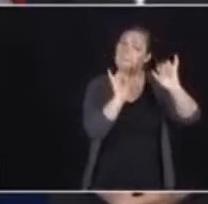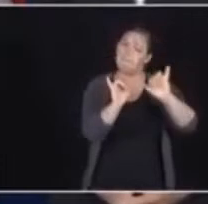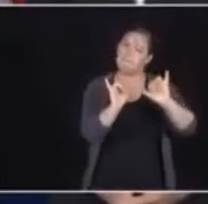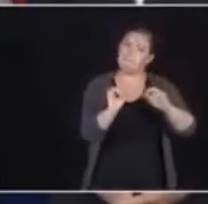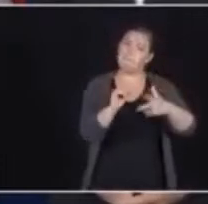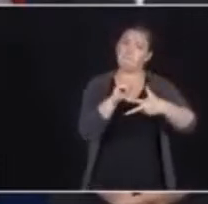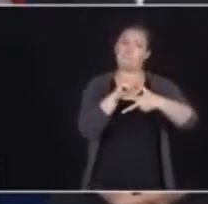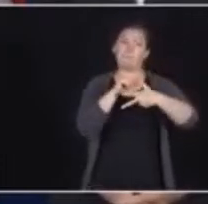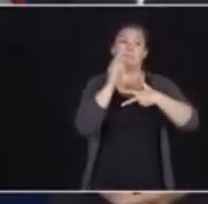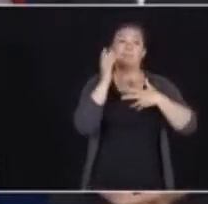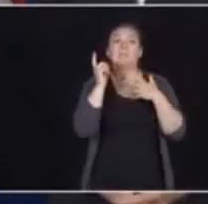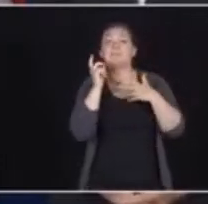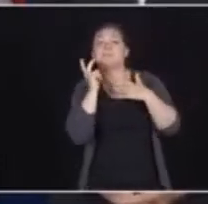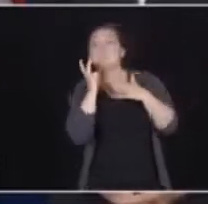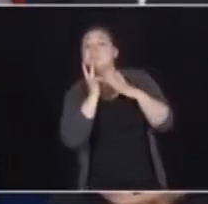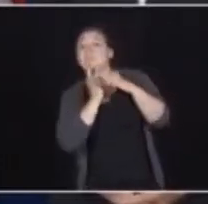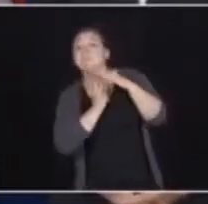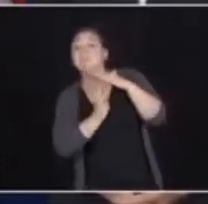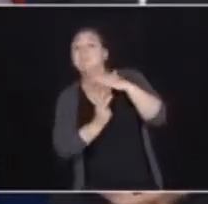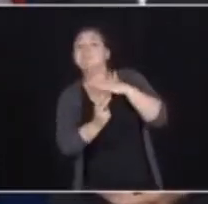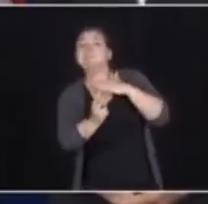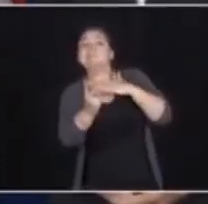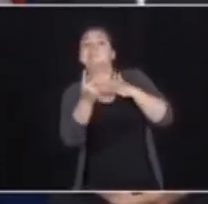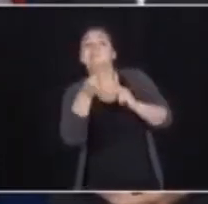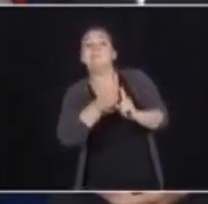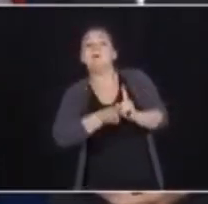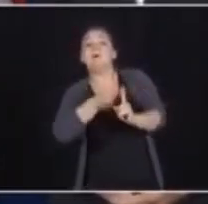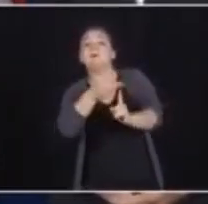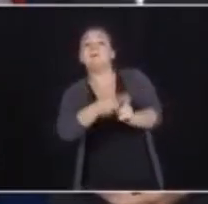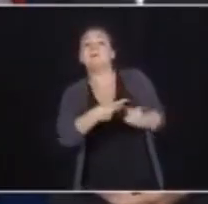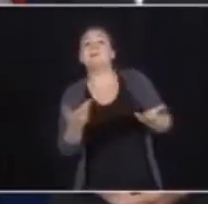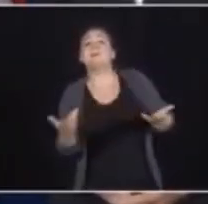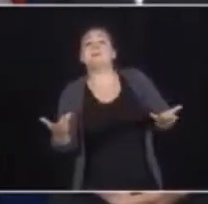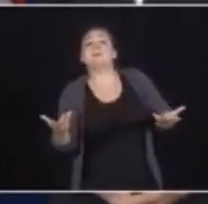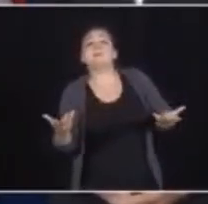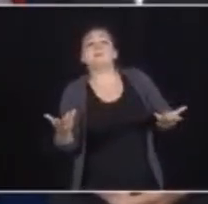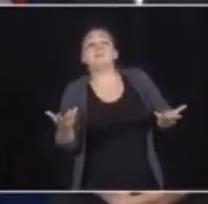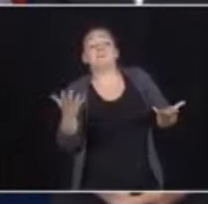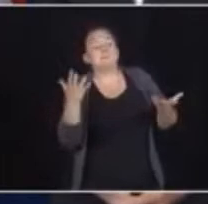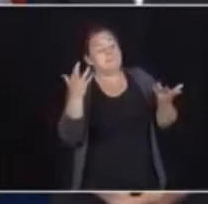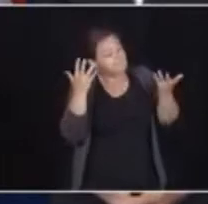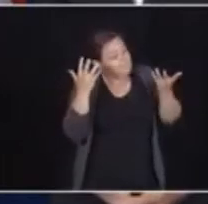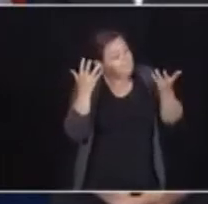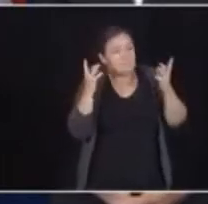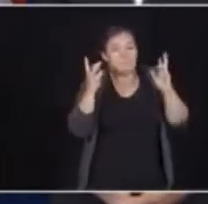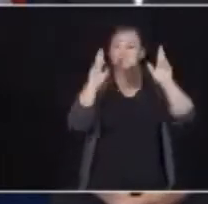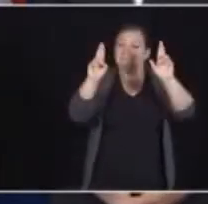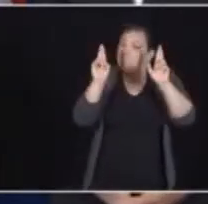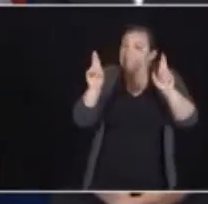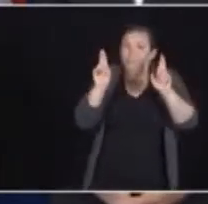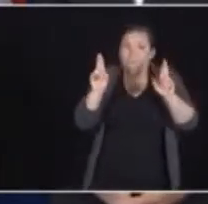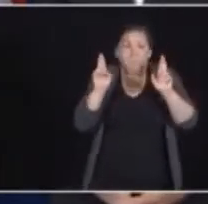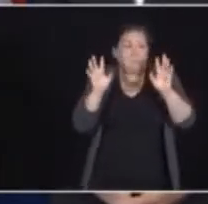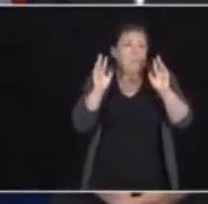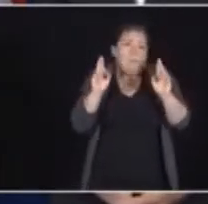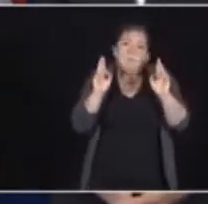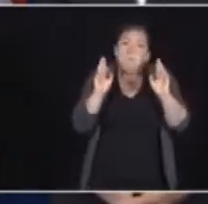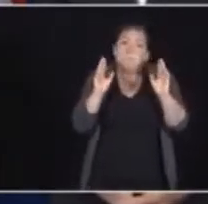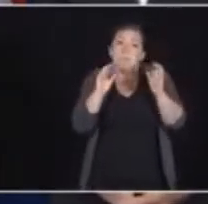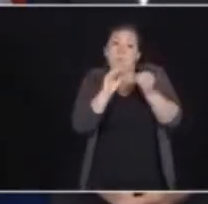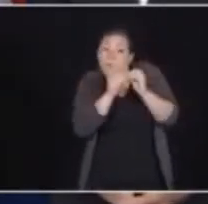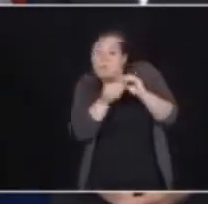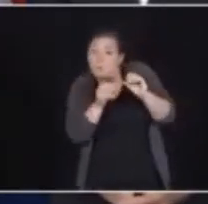just can't predict what's going to happen 2 months down the road, and hopefully we'll be able to have some really great results.